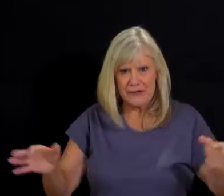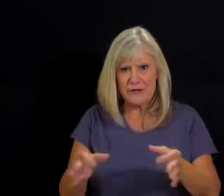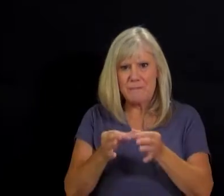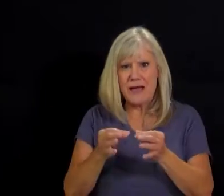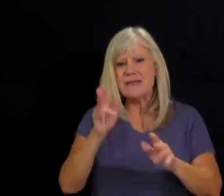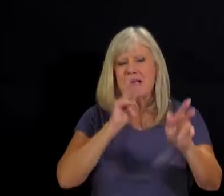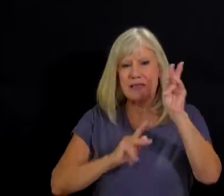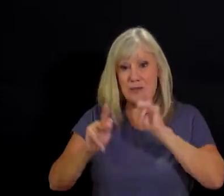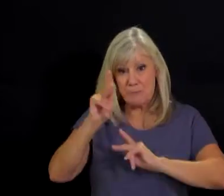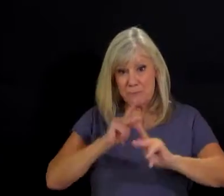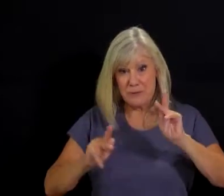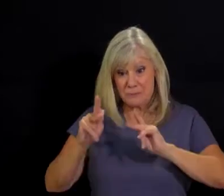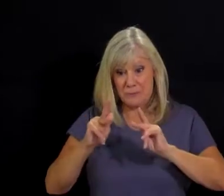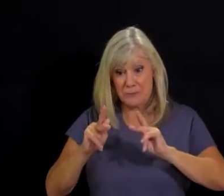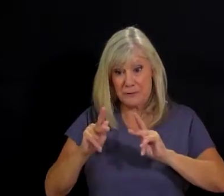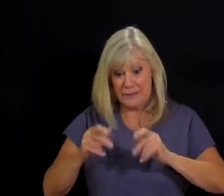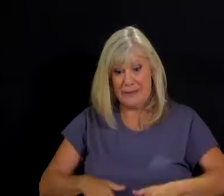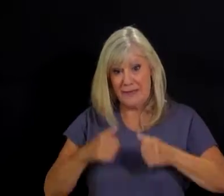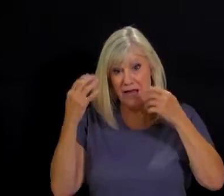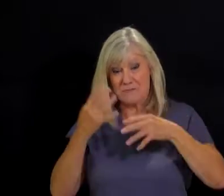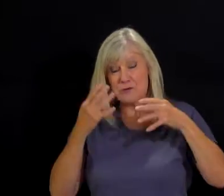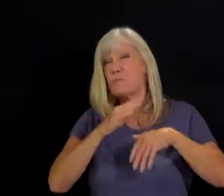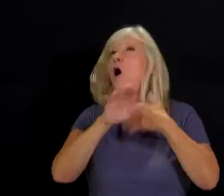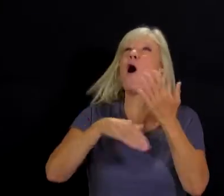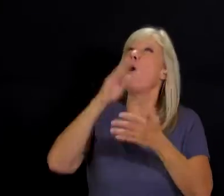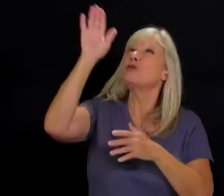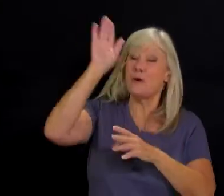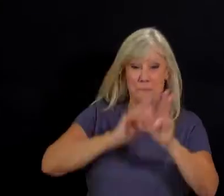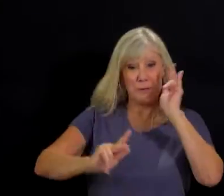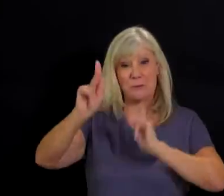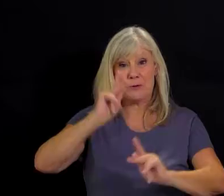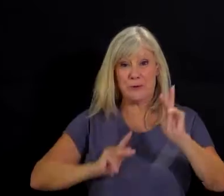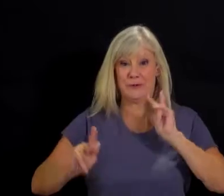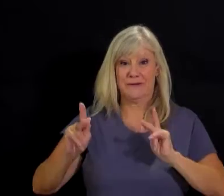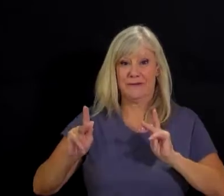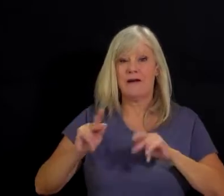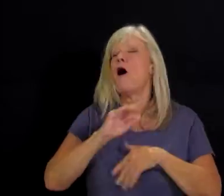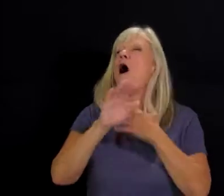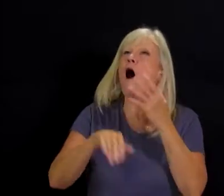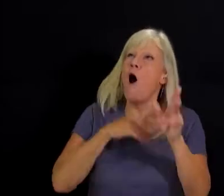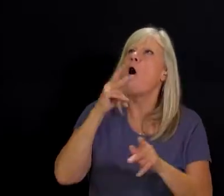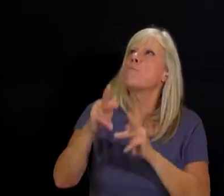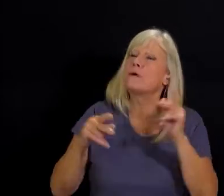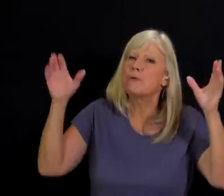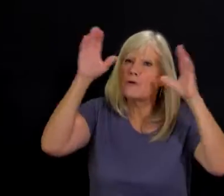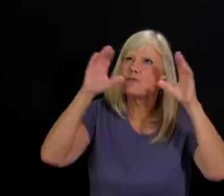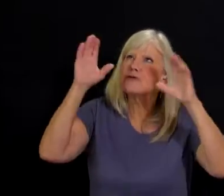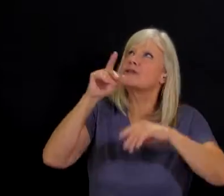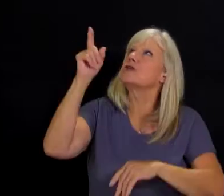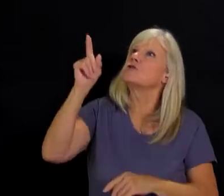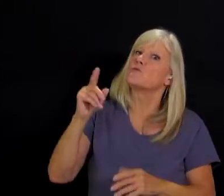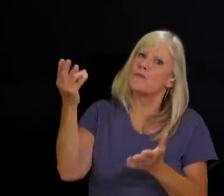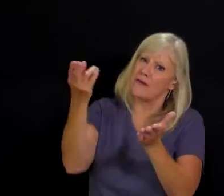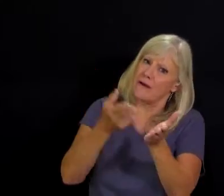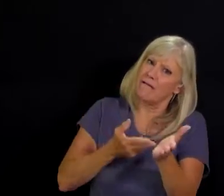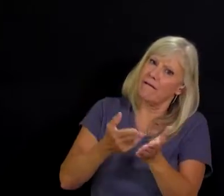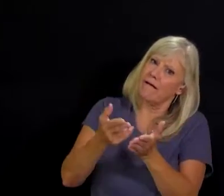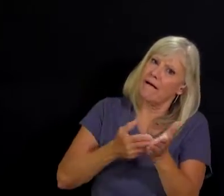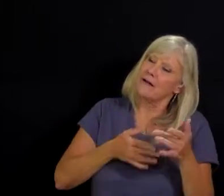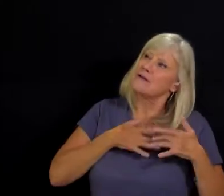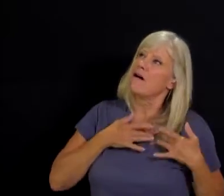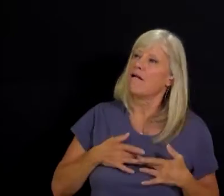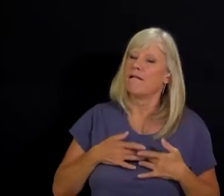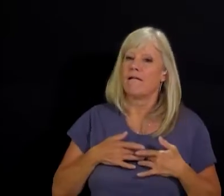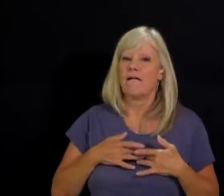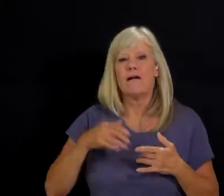those gathered here before you, your entire people, and all who seek you with a sincere heart.